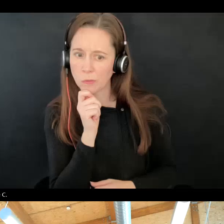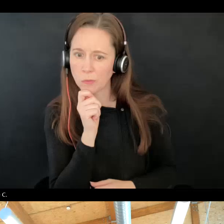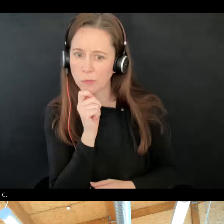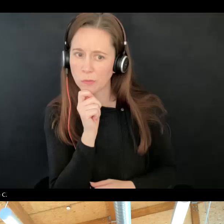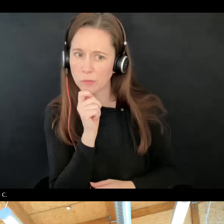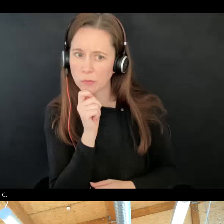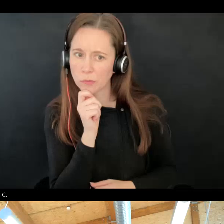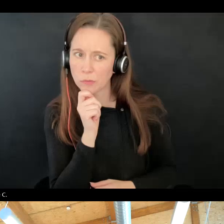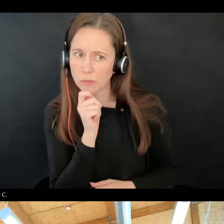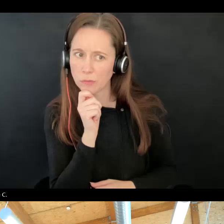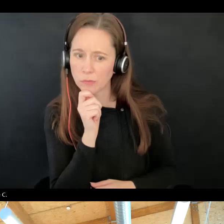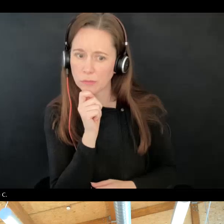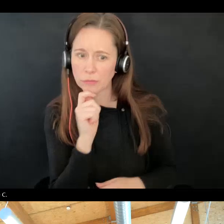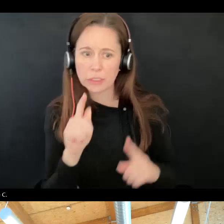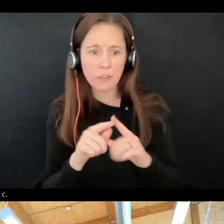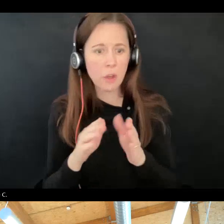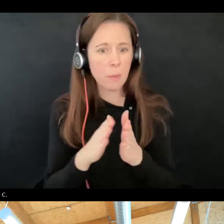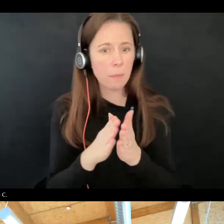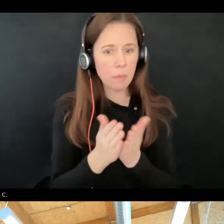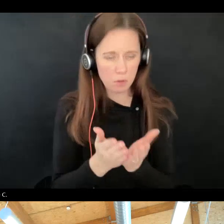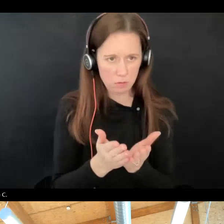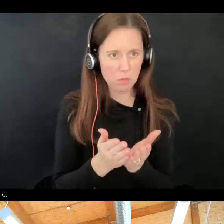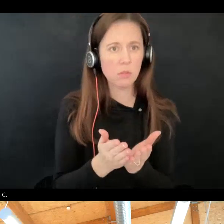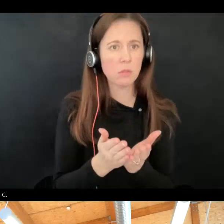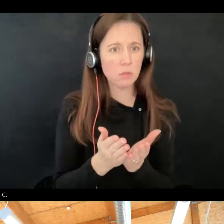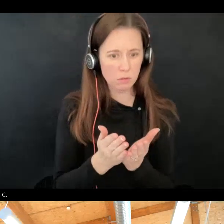Yeah, Some of since I these are books.